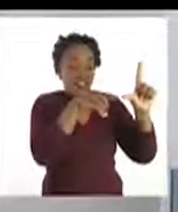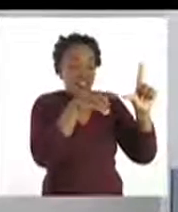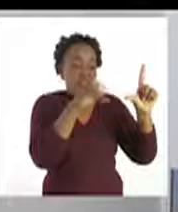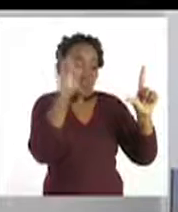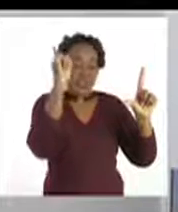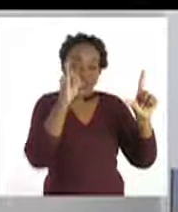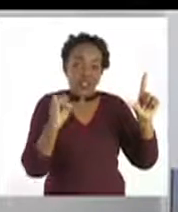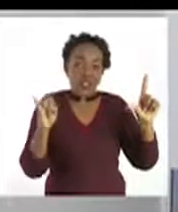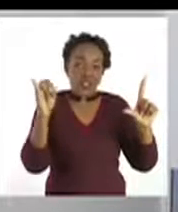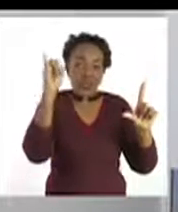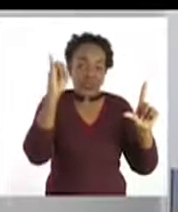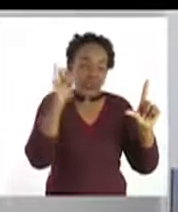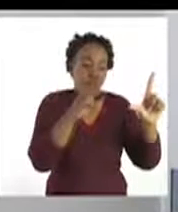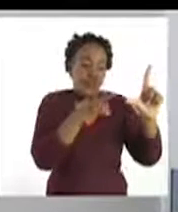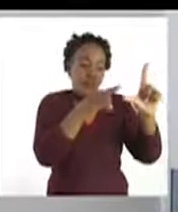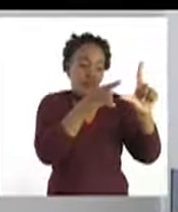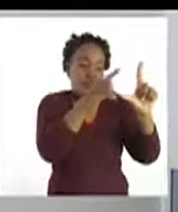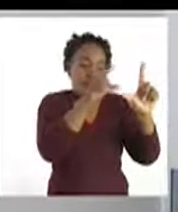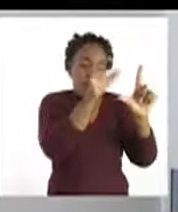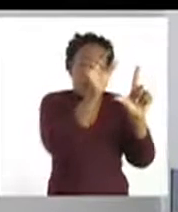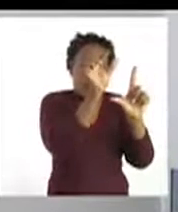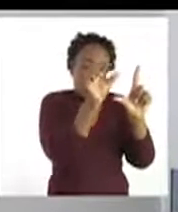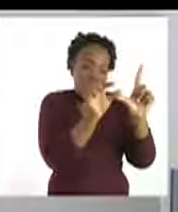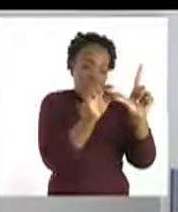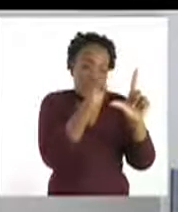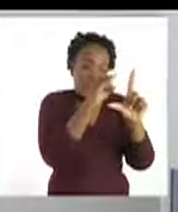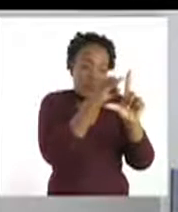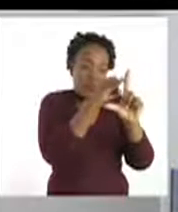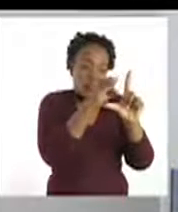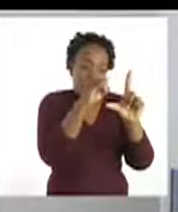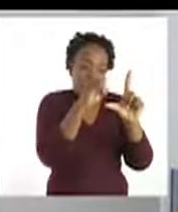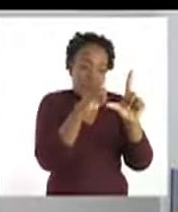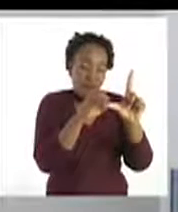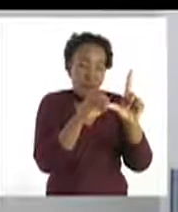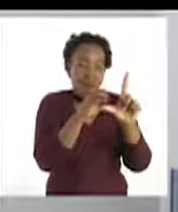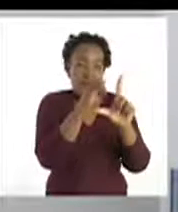draw our bar.